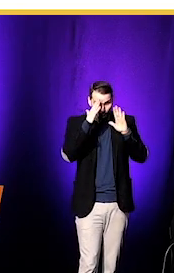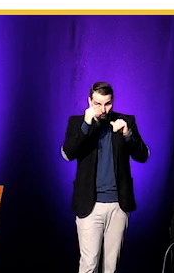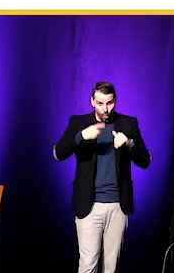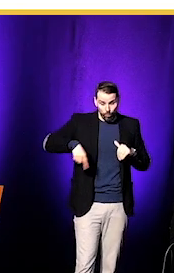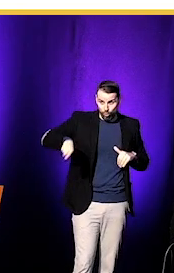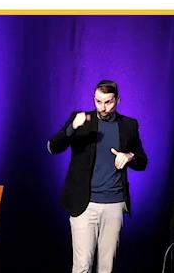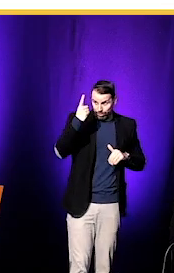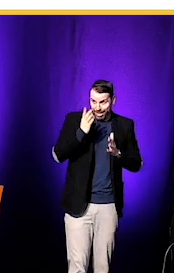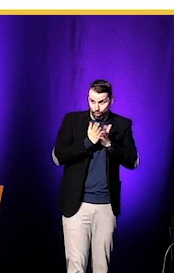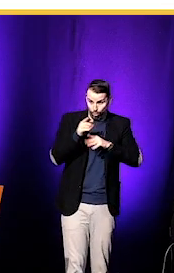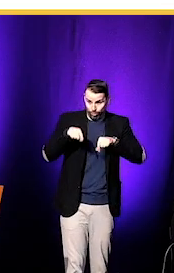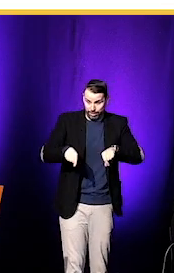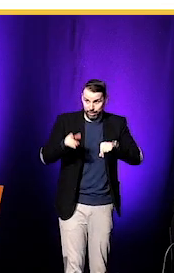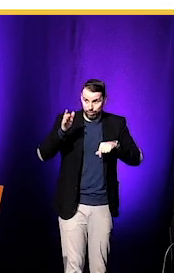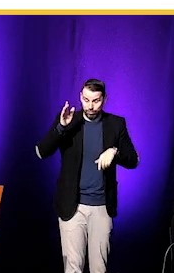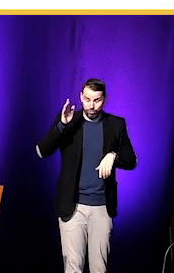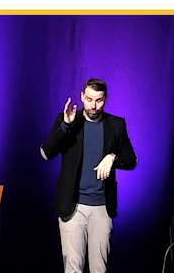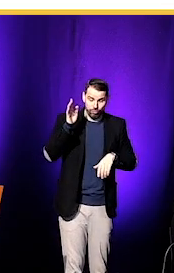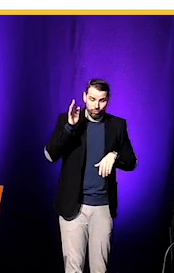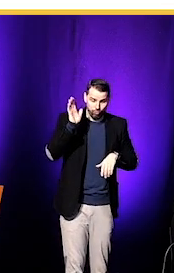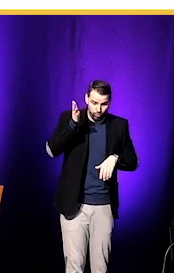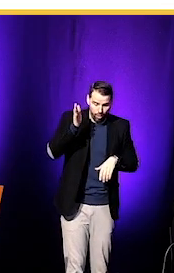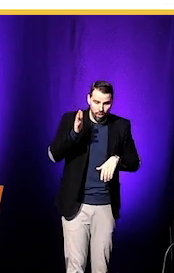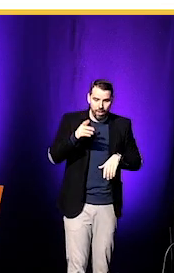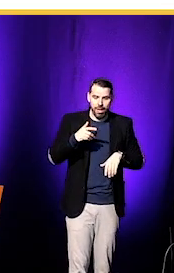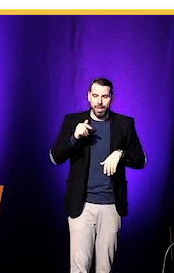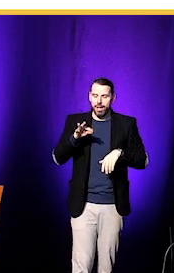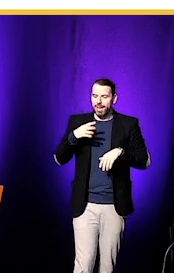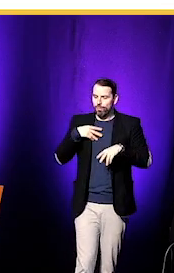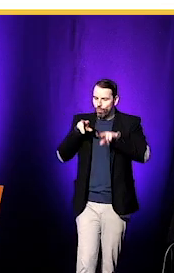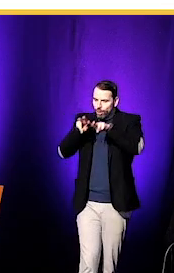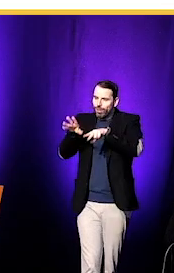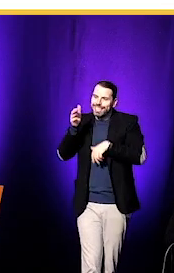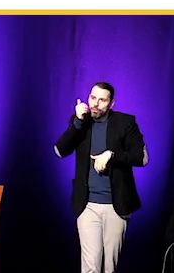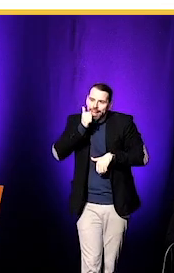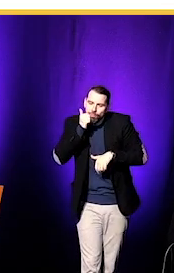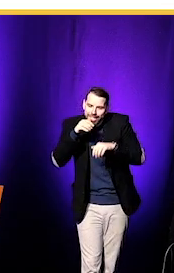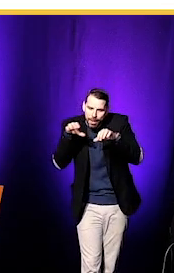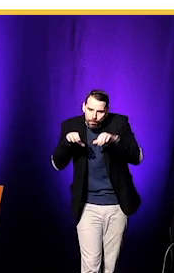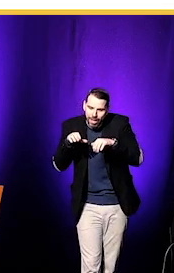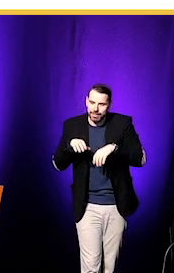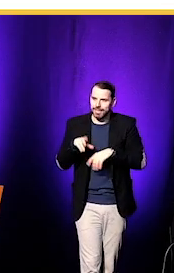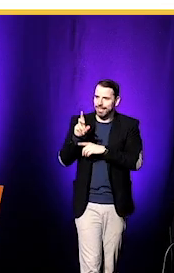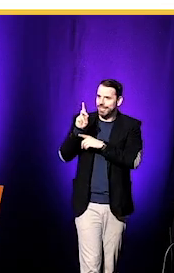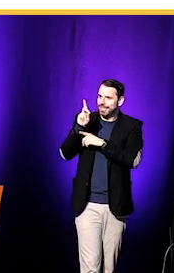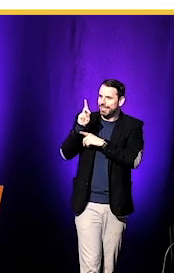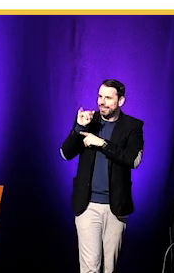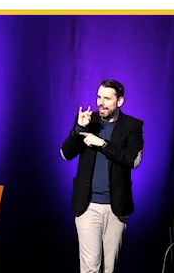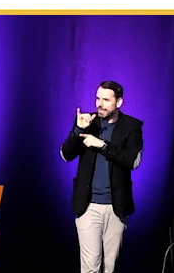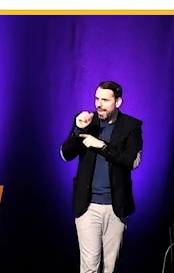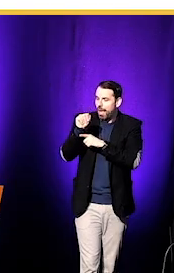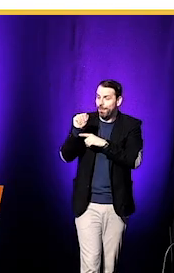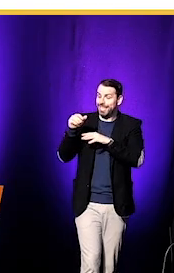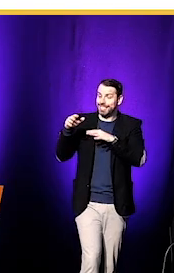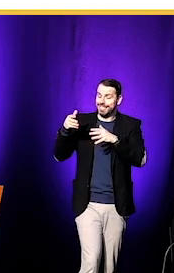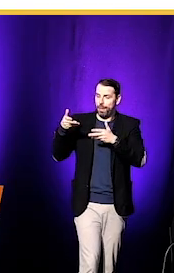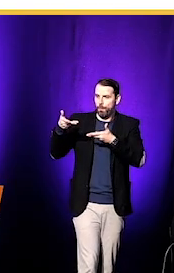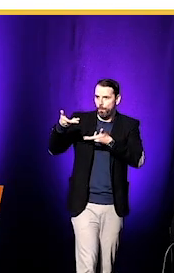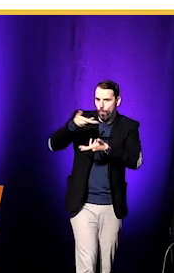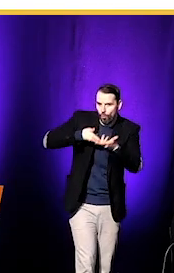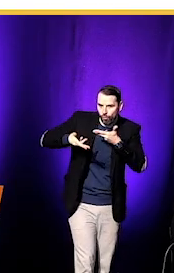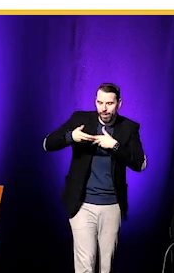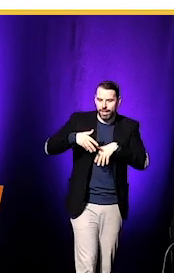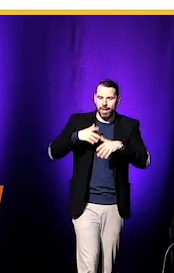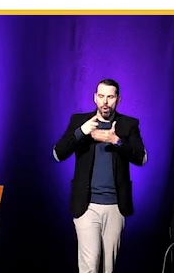this talk why focusing on people's routine everyday practices, people's dynamic movement, including the tools they use,